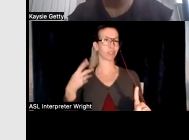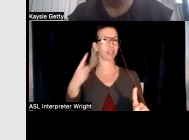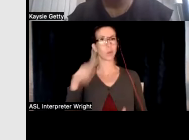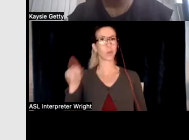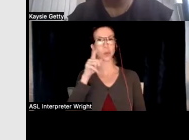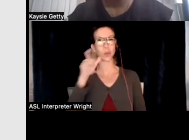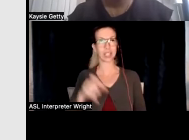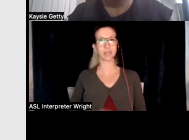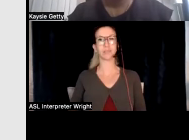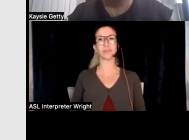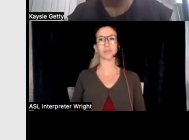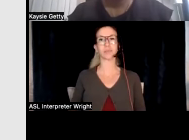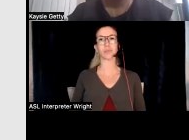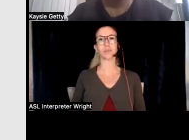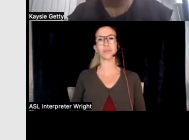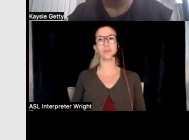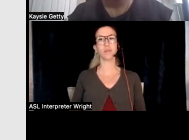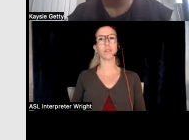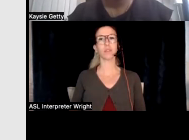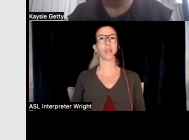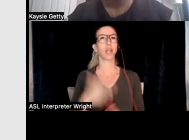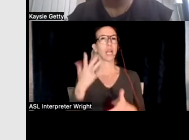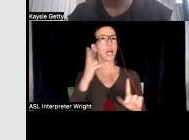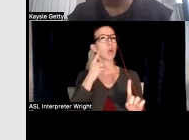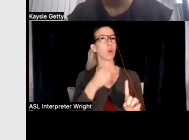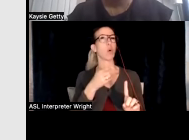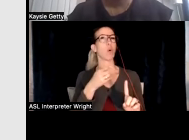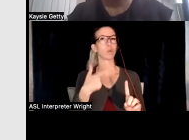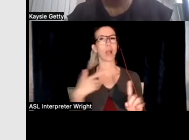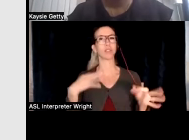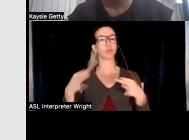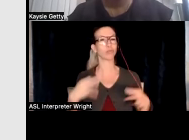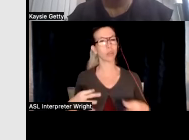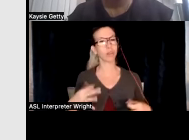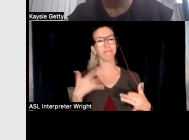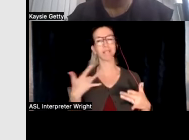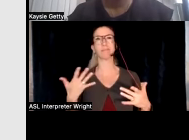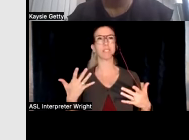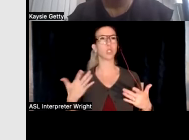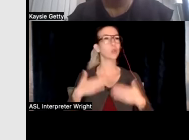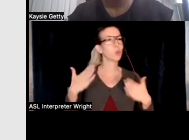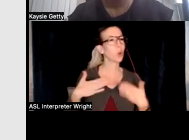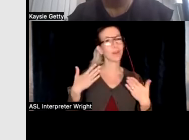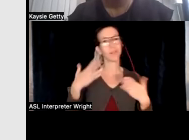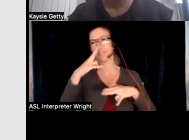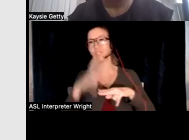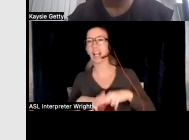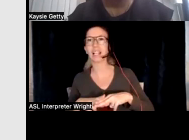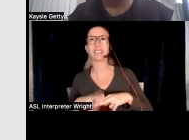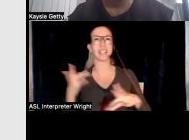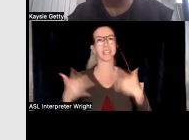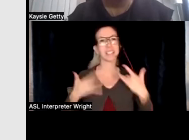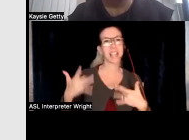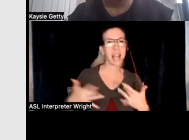it. And our goal is really to get to those kind of thriving descriptions of young people feeling joy, feeling fun, feeling excitement, feeling adventure,